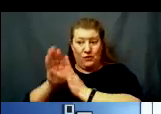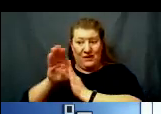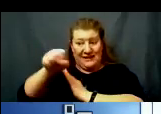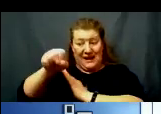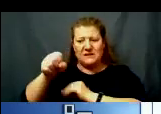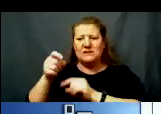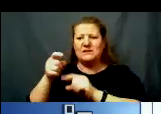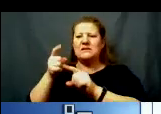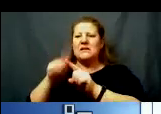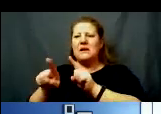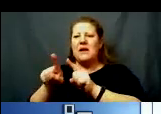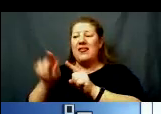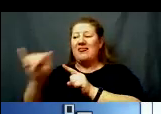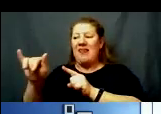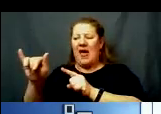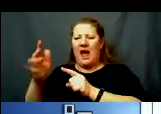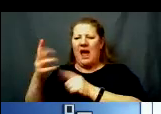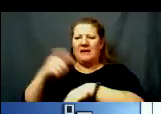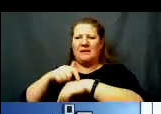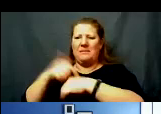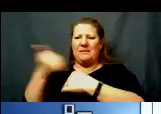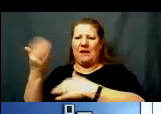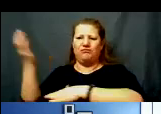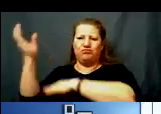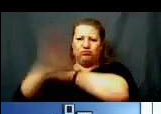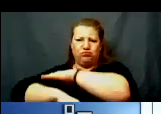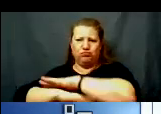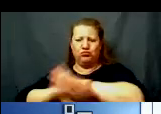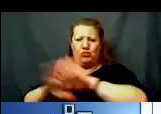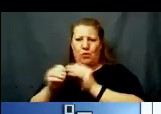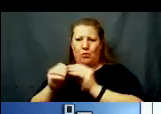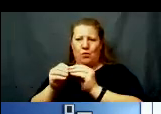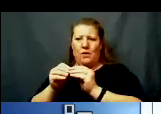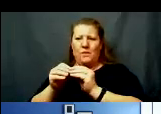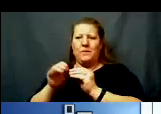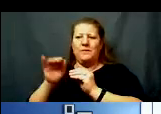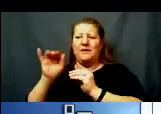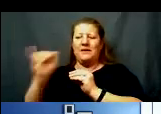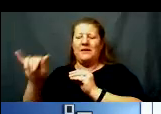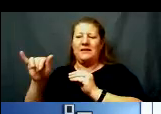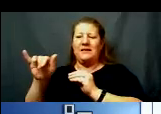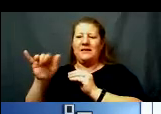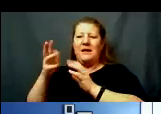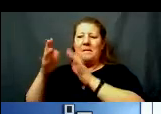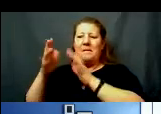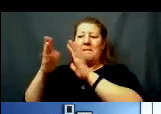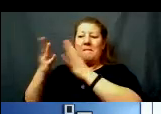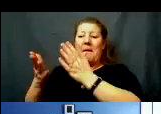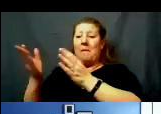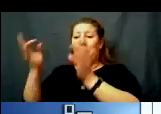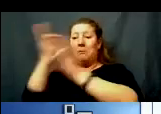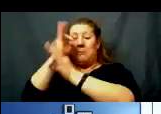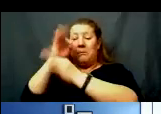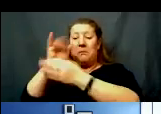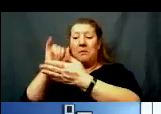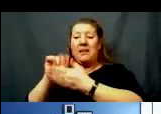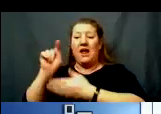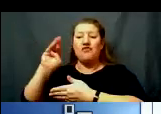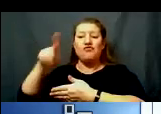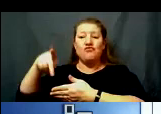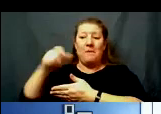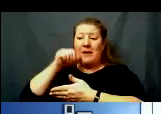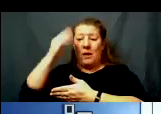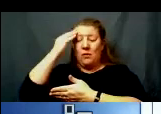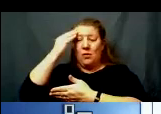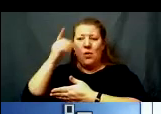parts of the country, those days are over. This is something clearly Donald Trump and his ilk are completely unaware of. Coal industry is not really interested in creating jobs.